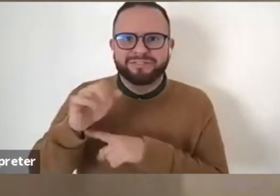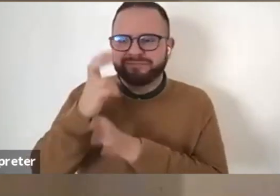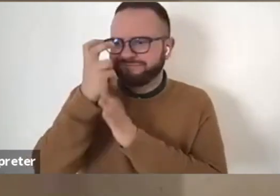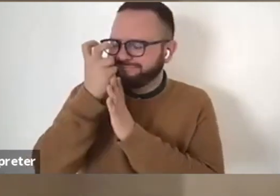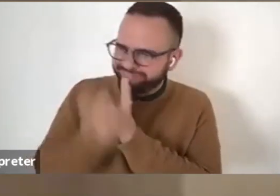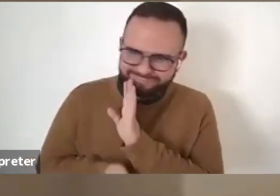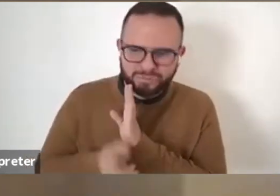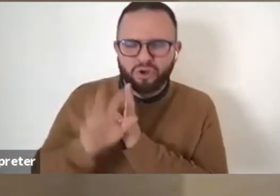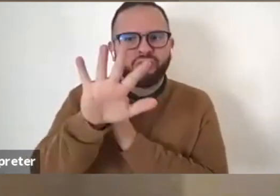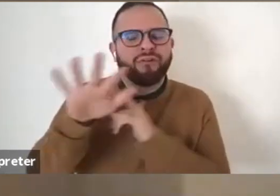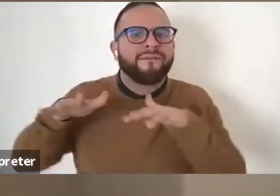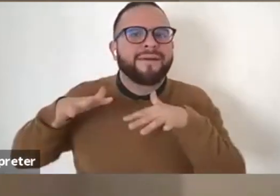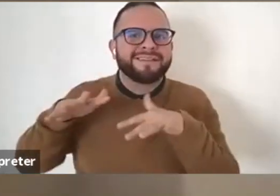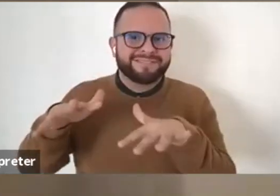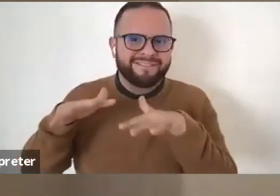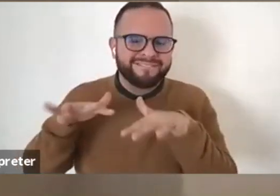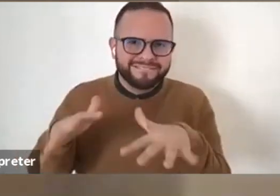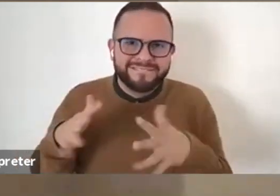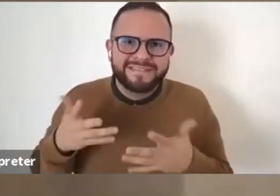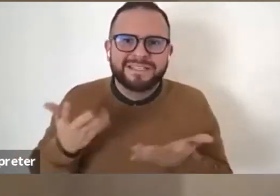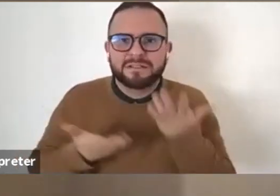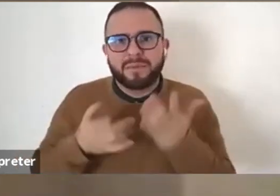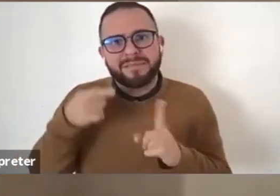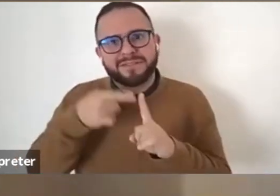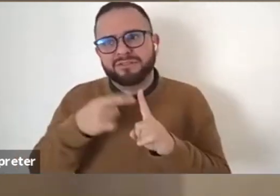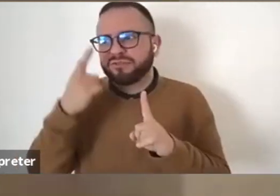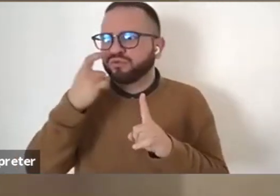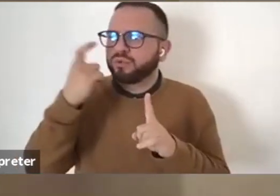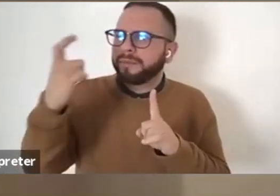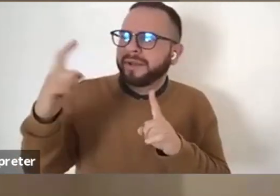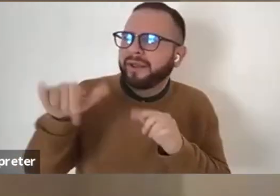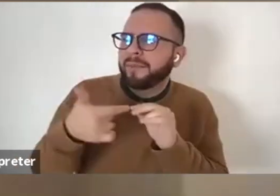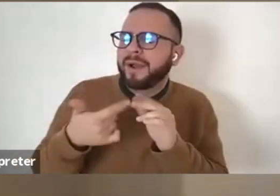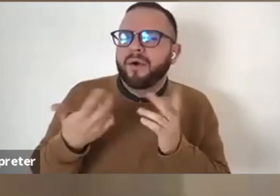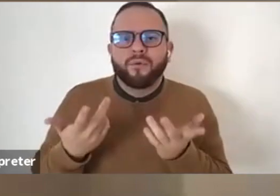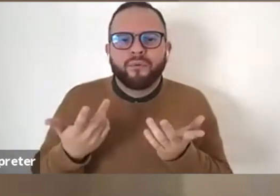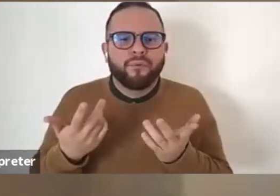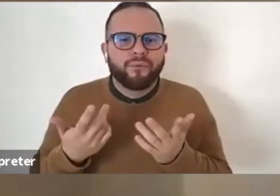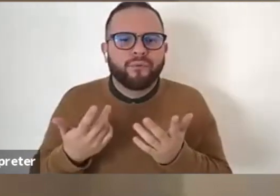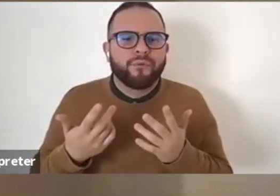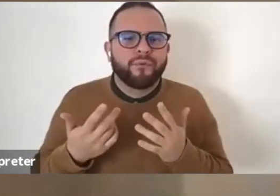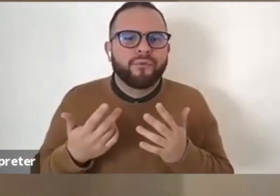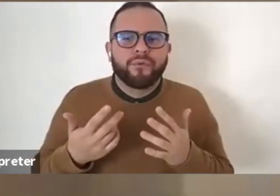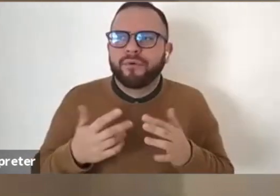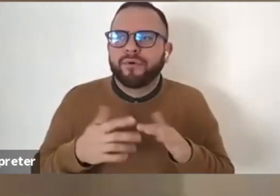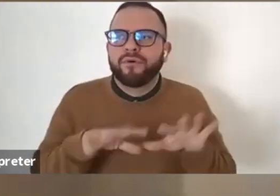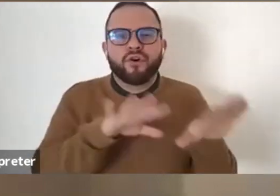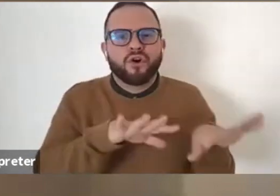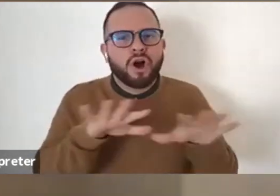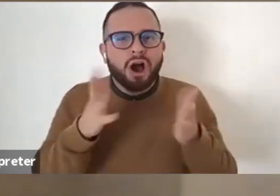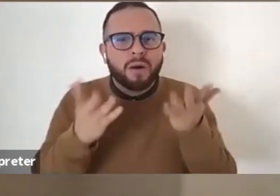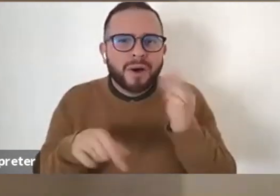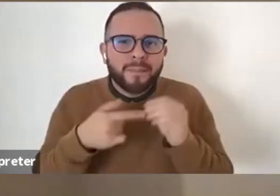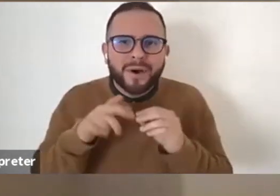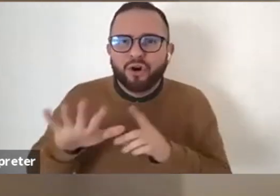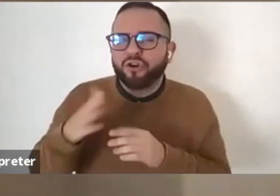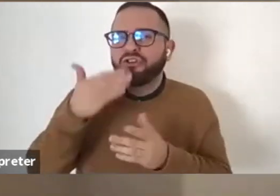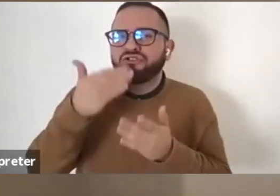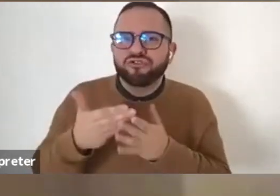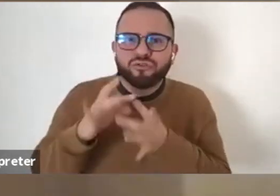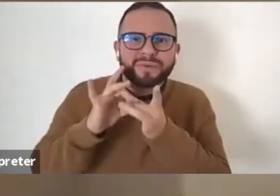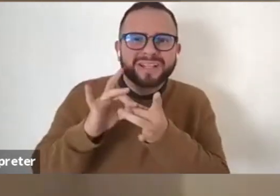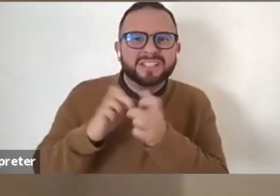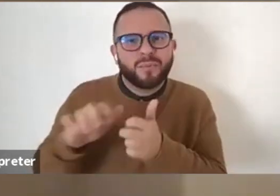She's dreaming probably about calm, about a good relation with husband, but it doesn't exist